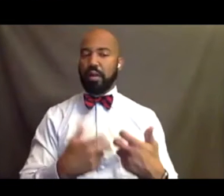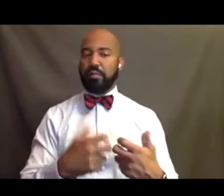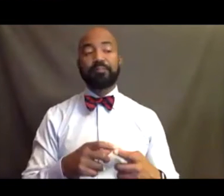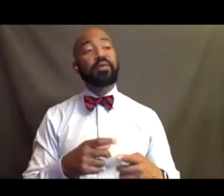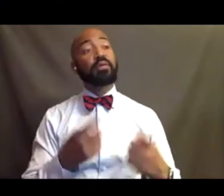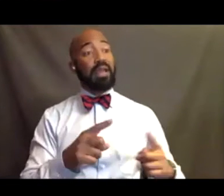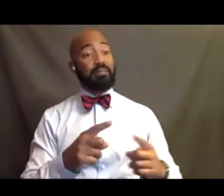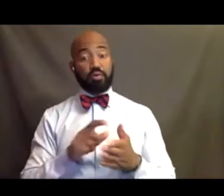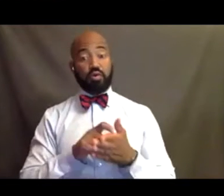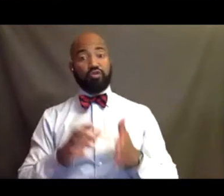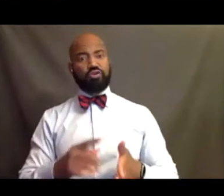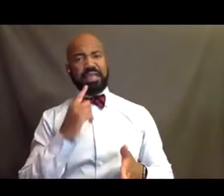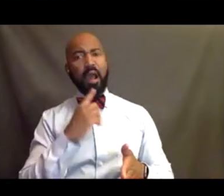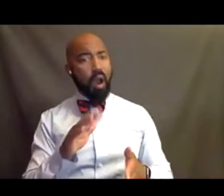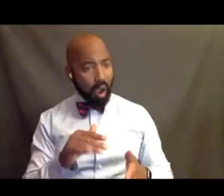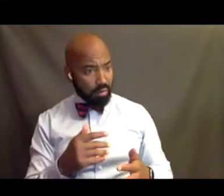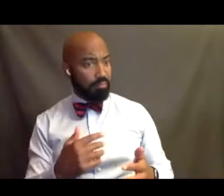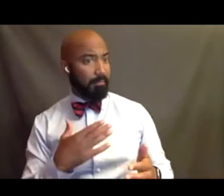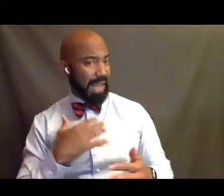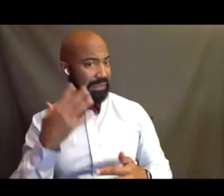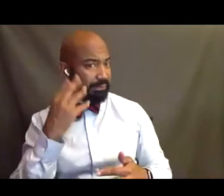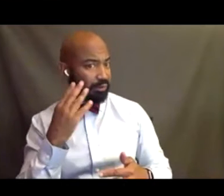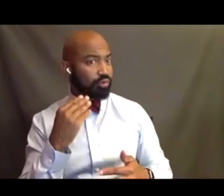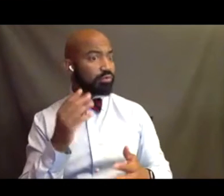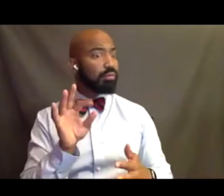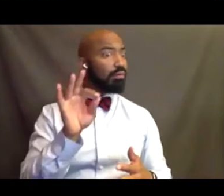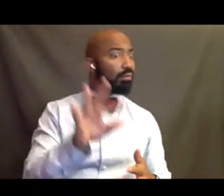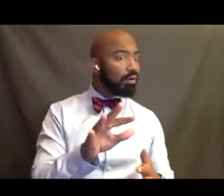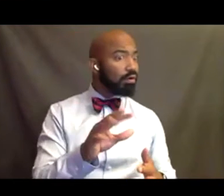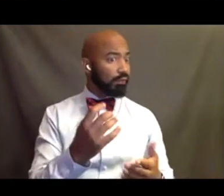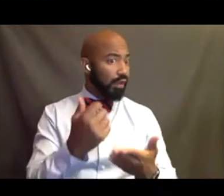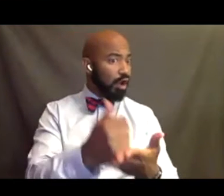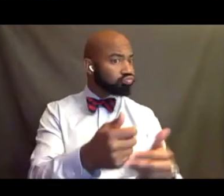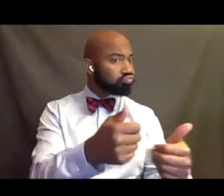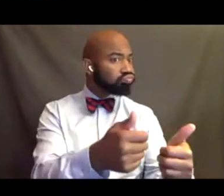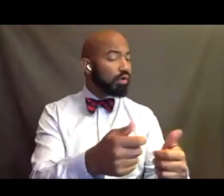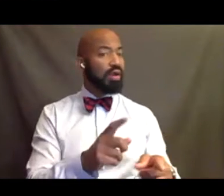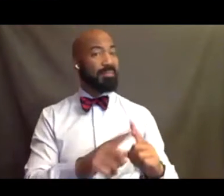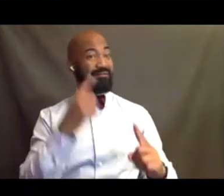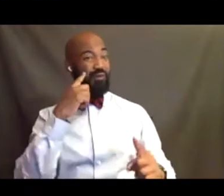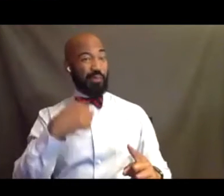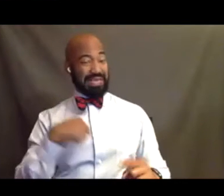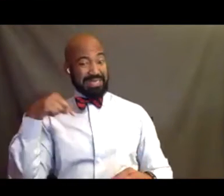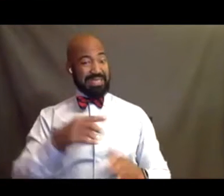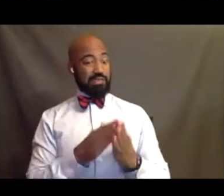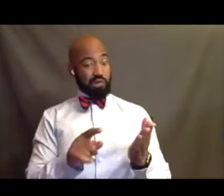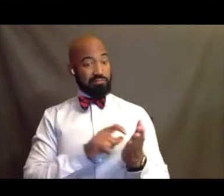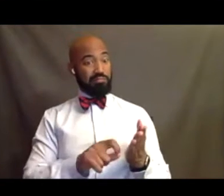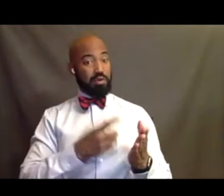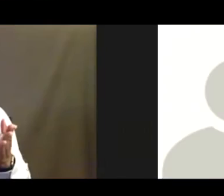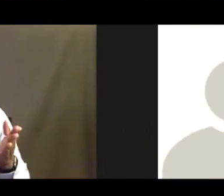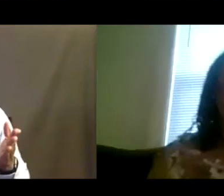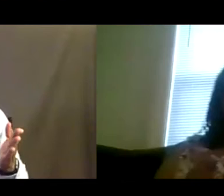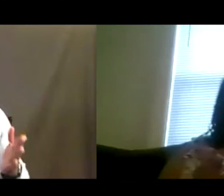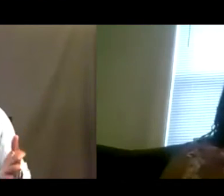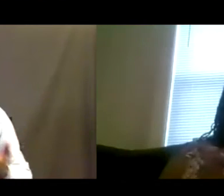it, great, and I hope I'm helping somebody, but if not, I'm just doing this release for myself, and I can appreciate that so much more than a